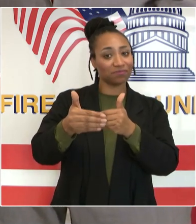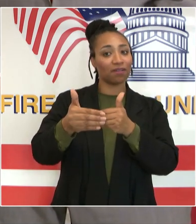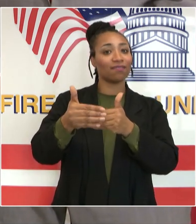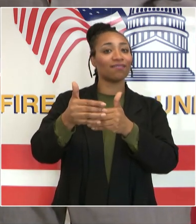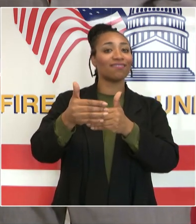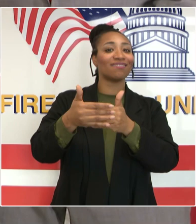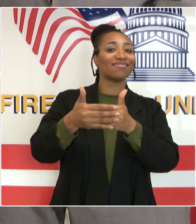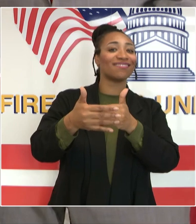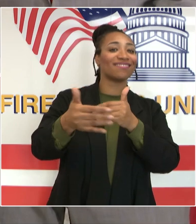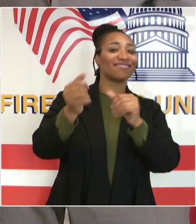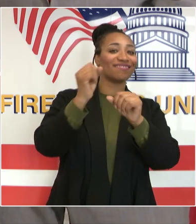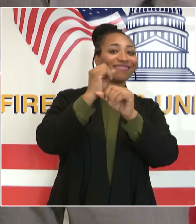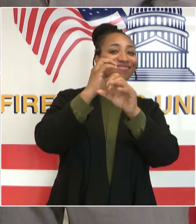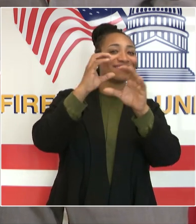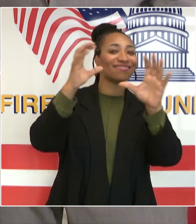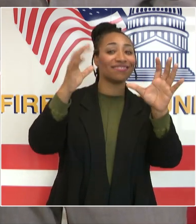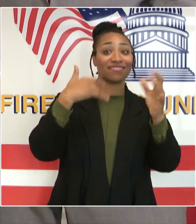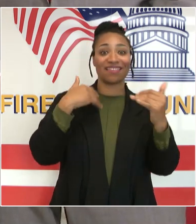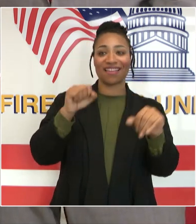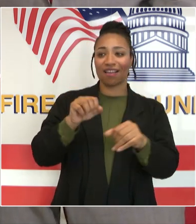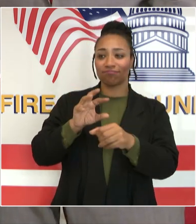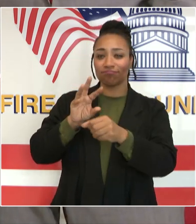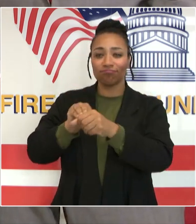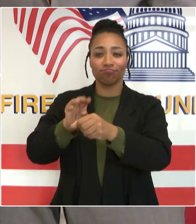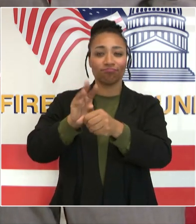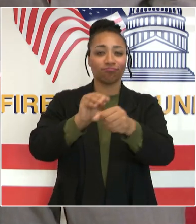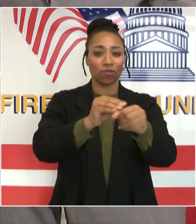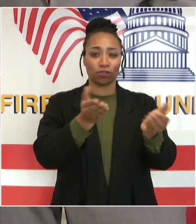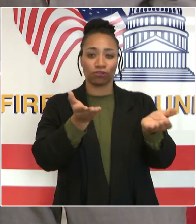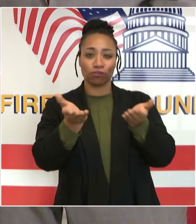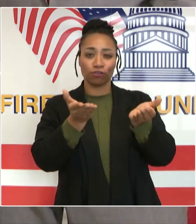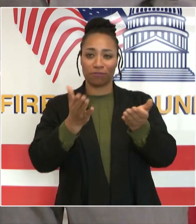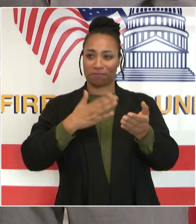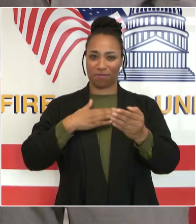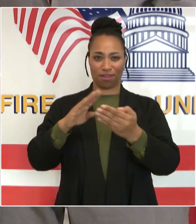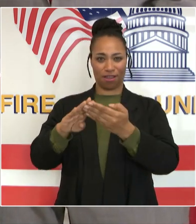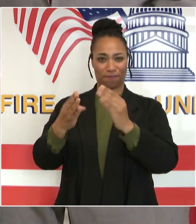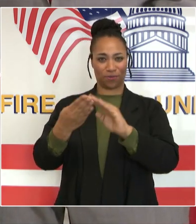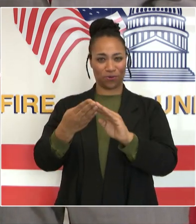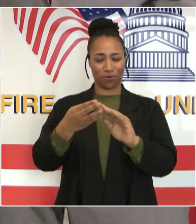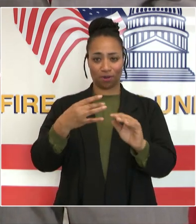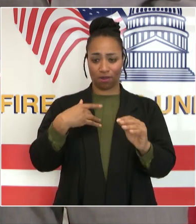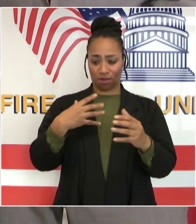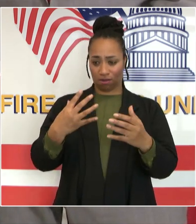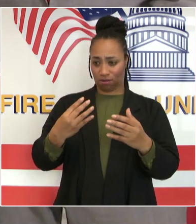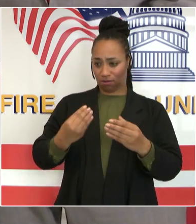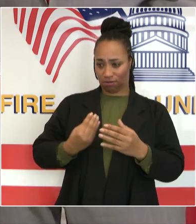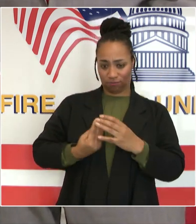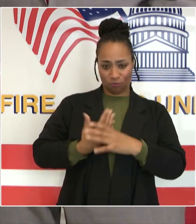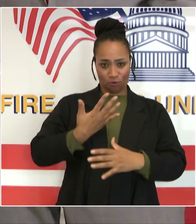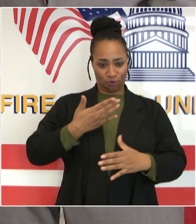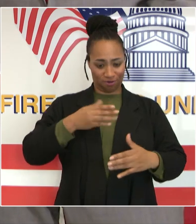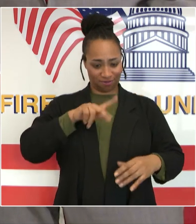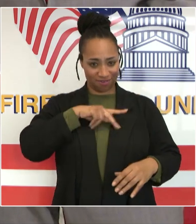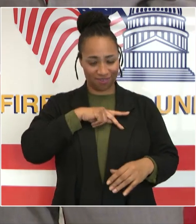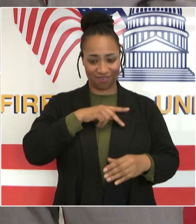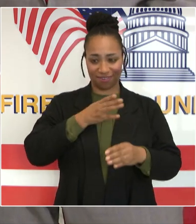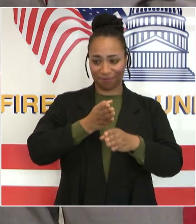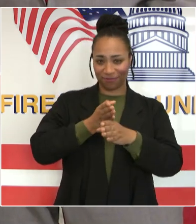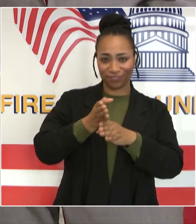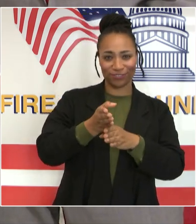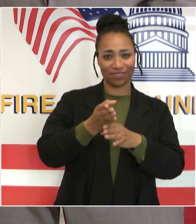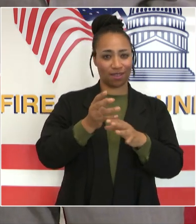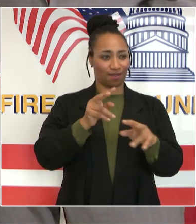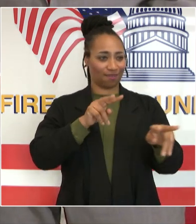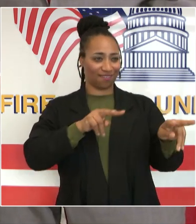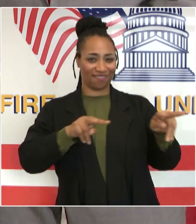also grow, learn, and contribute in a meaningful way. Once I become a firefighter and EMT, I will